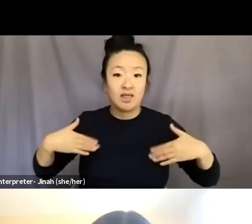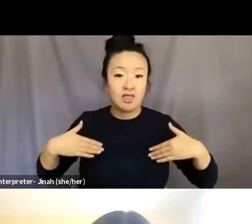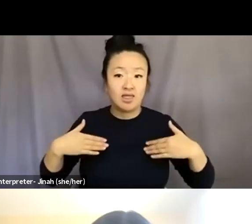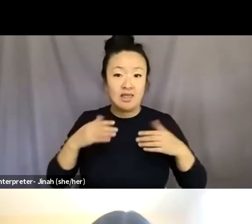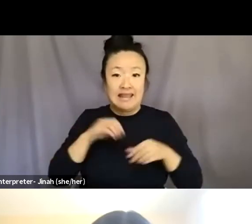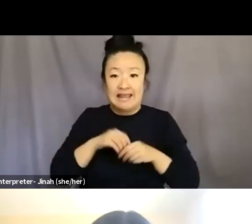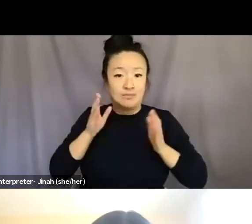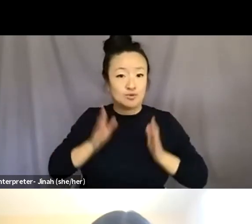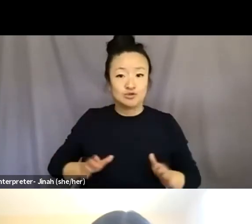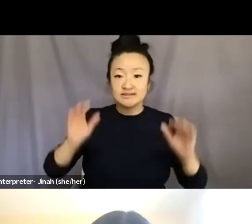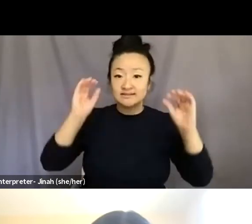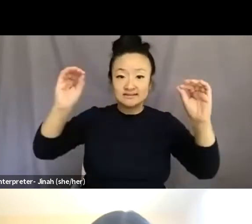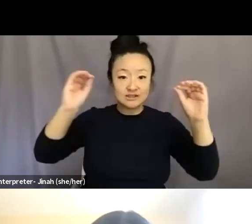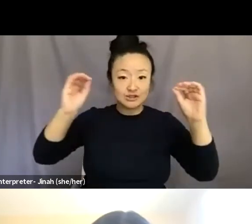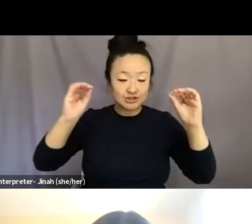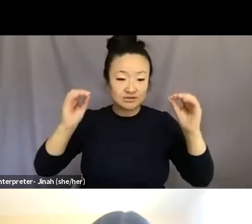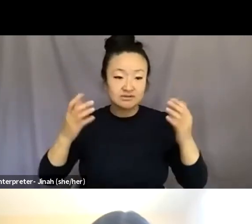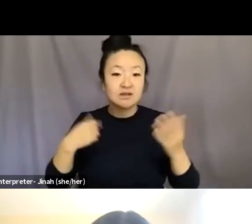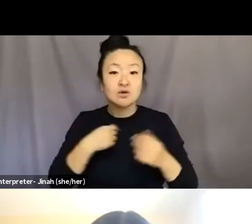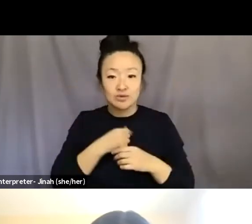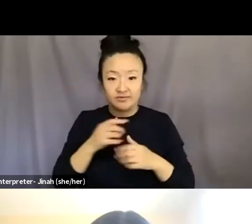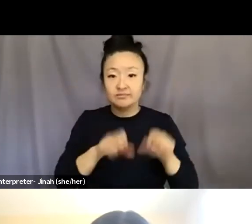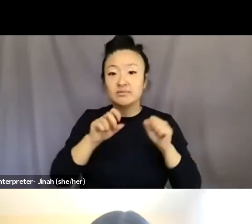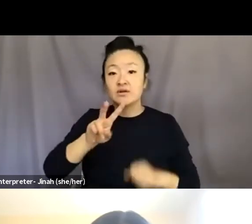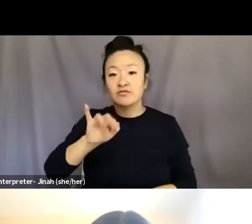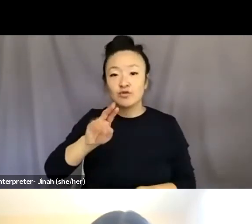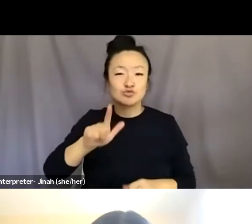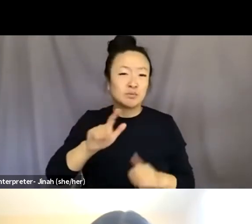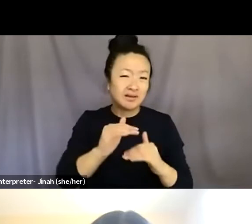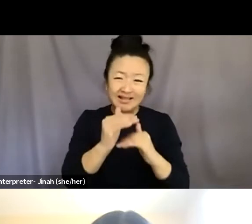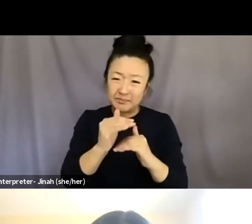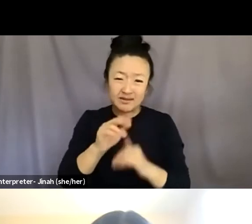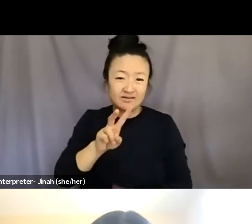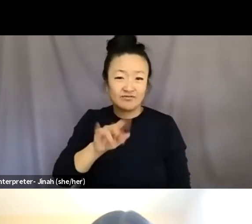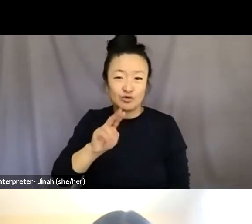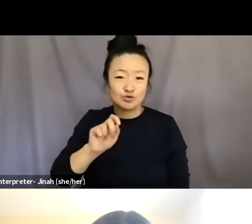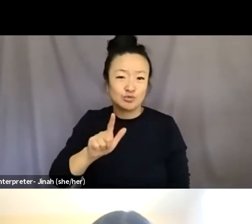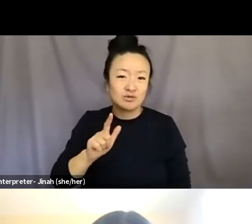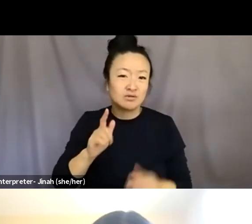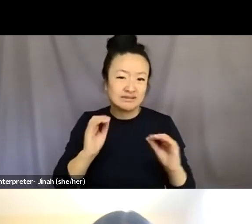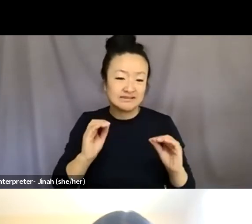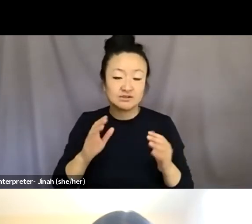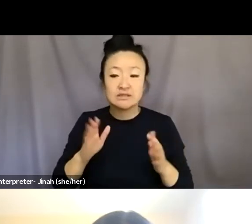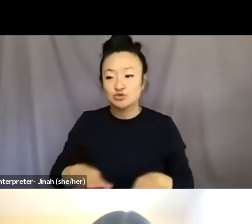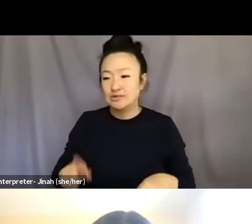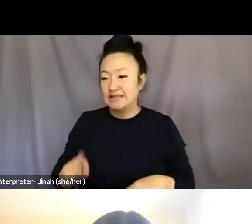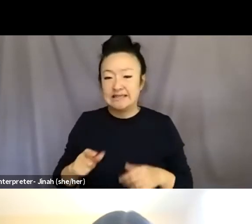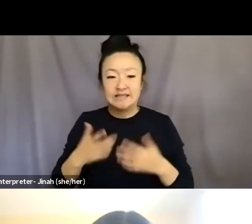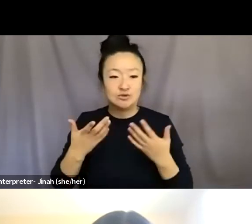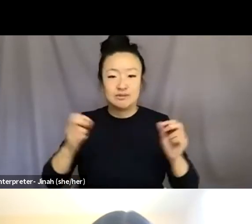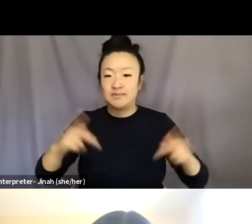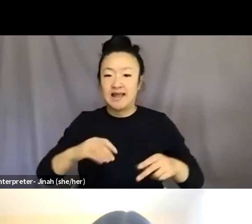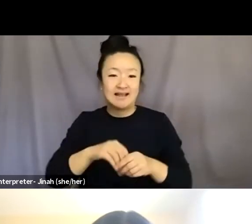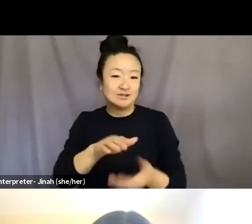in-person teaching. We've been doing virtual, but we can only do so much virtually. children need to be back in